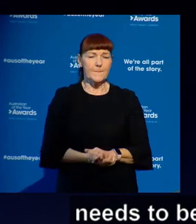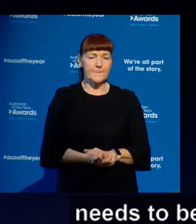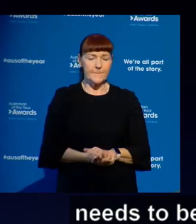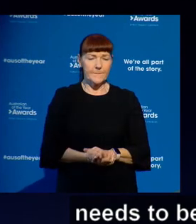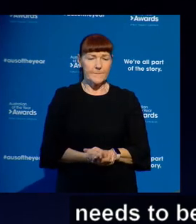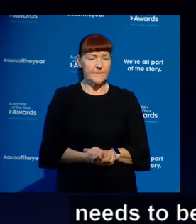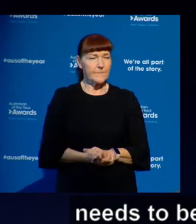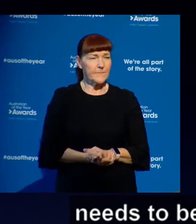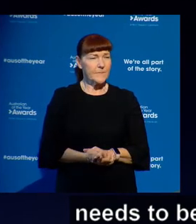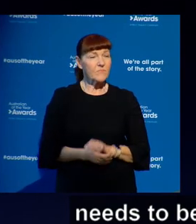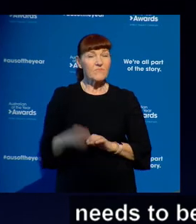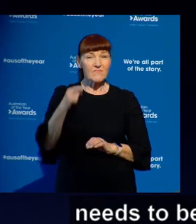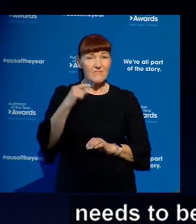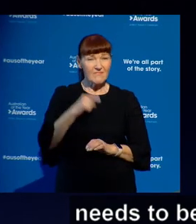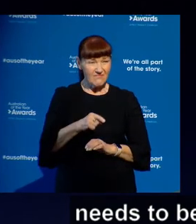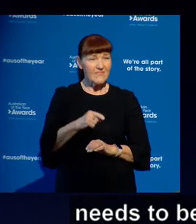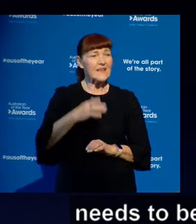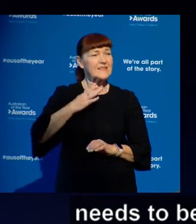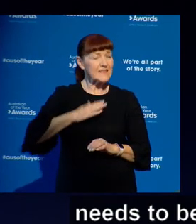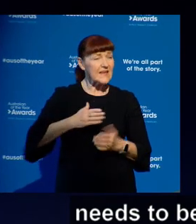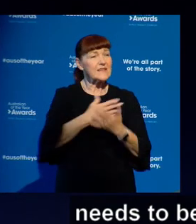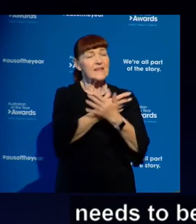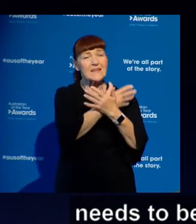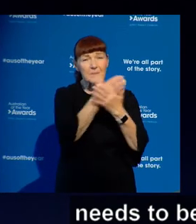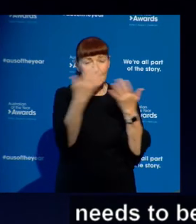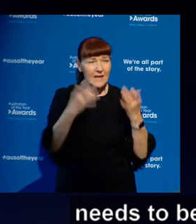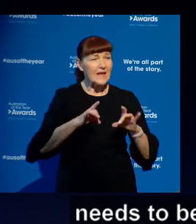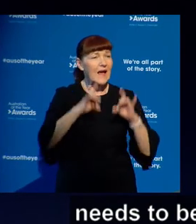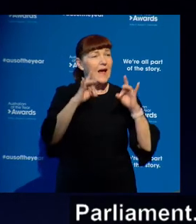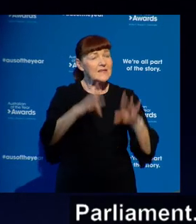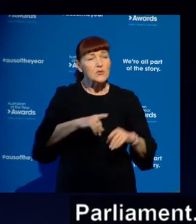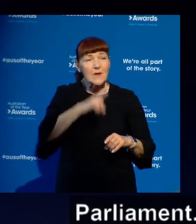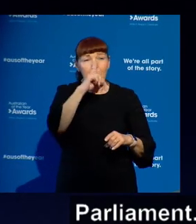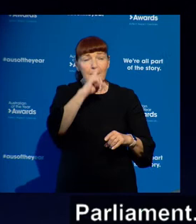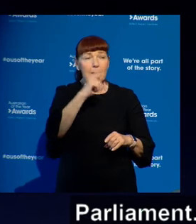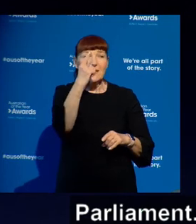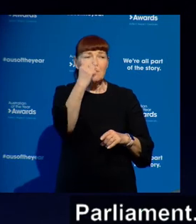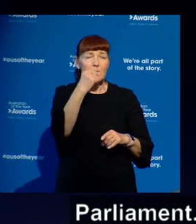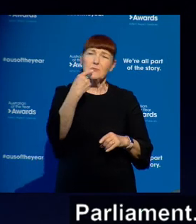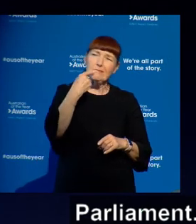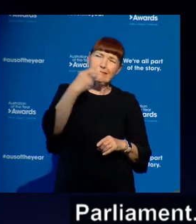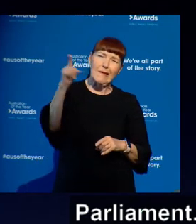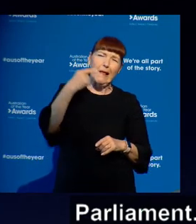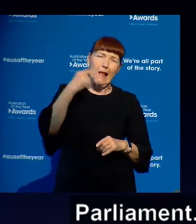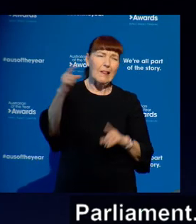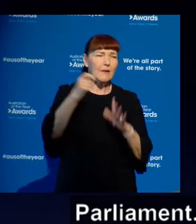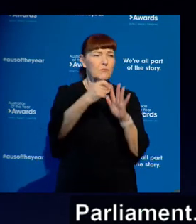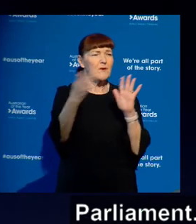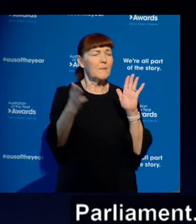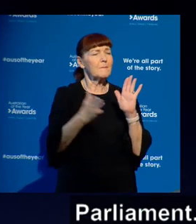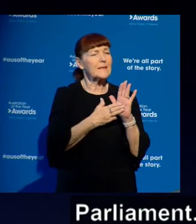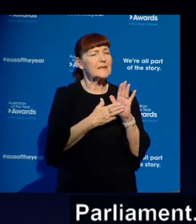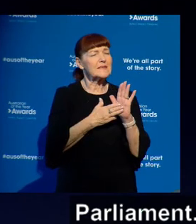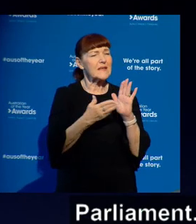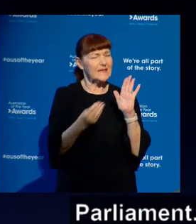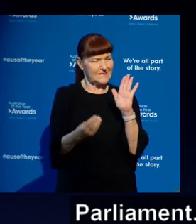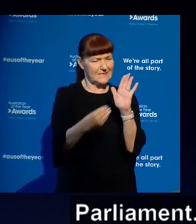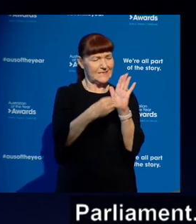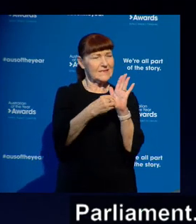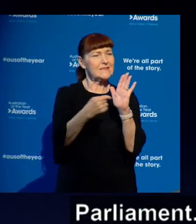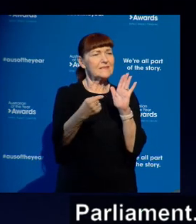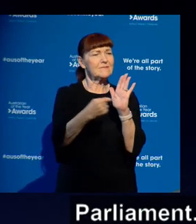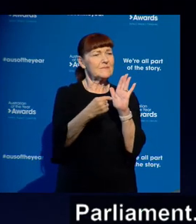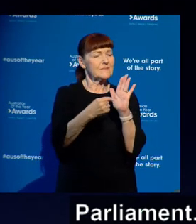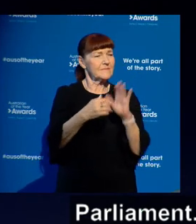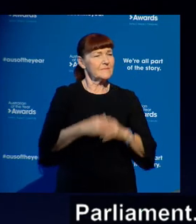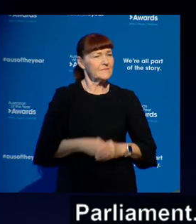This needs as many Australians as possible to send this message to the Prime Minister. This will begin at last